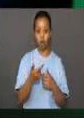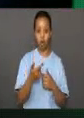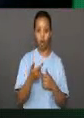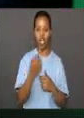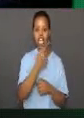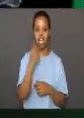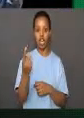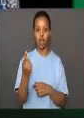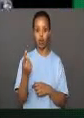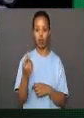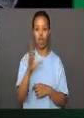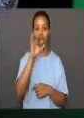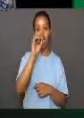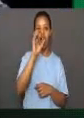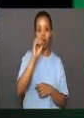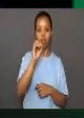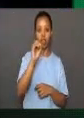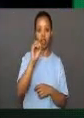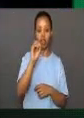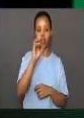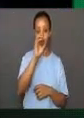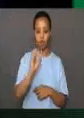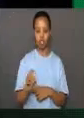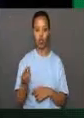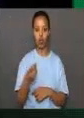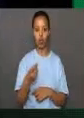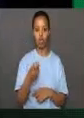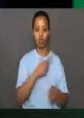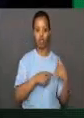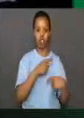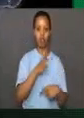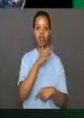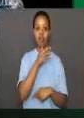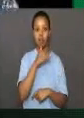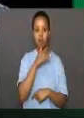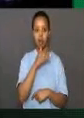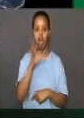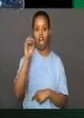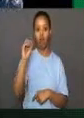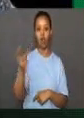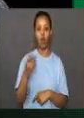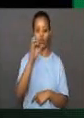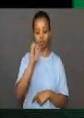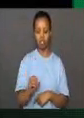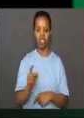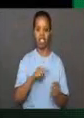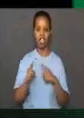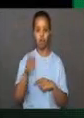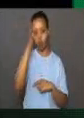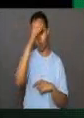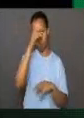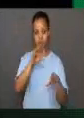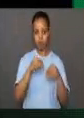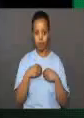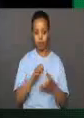students, gets 50% of your genes from your mother and 50% from your